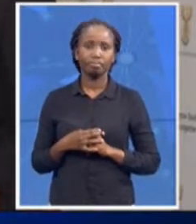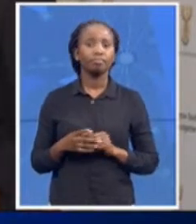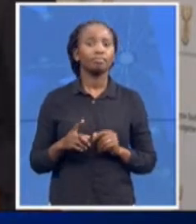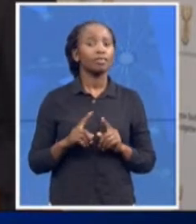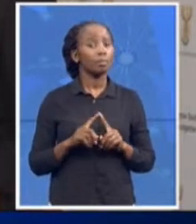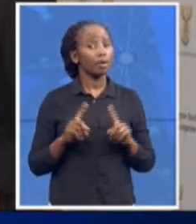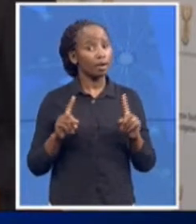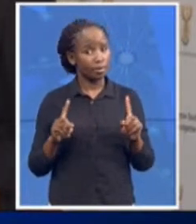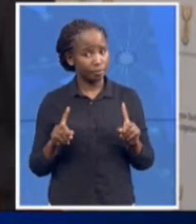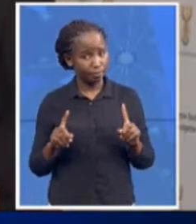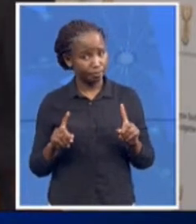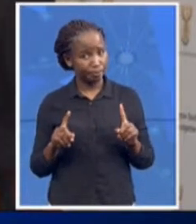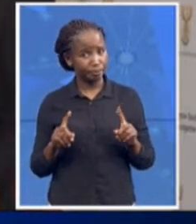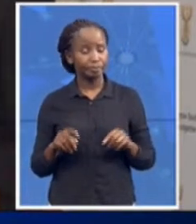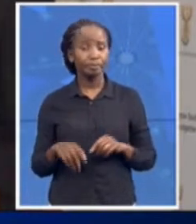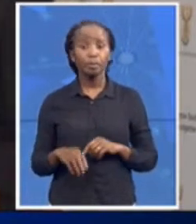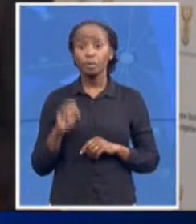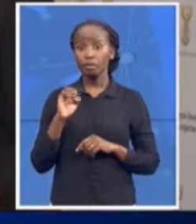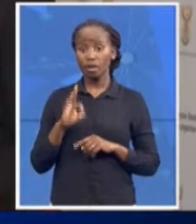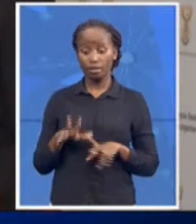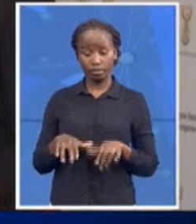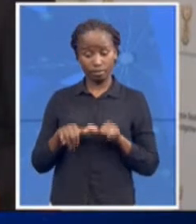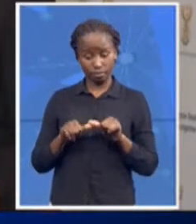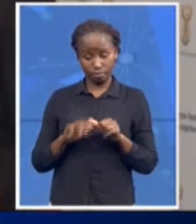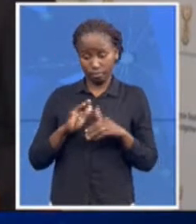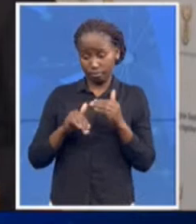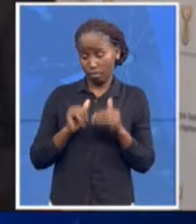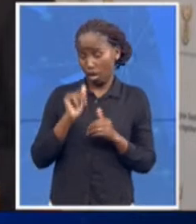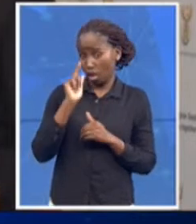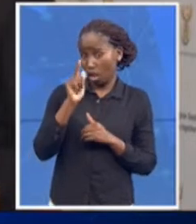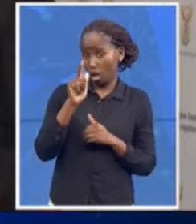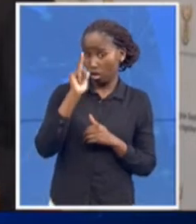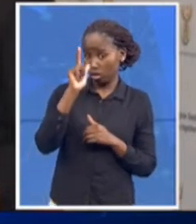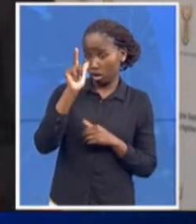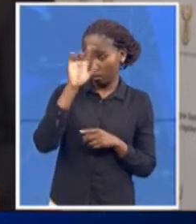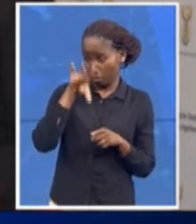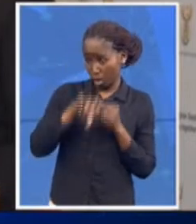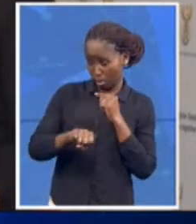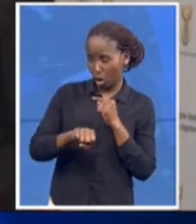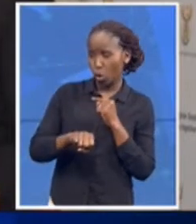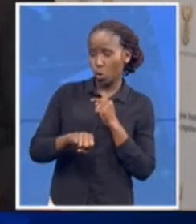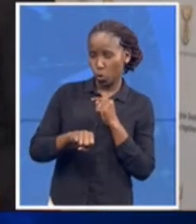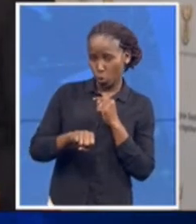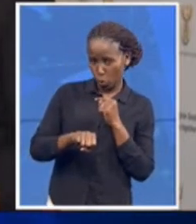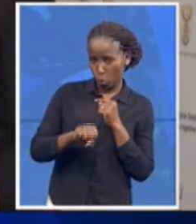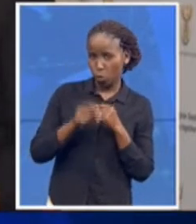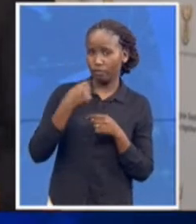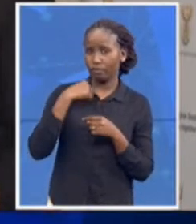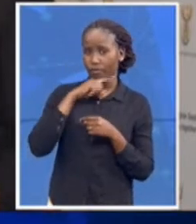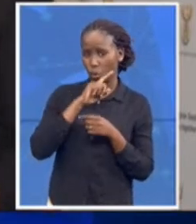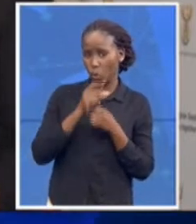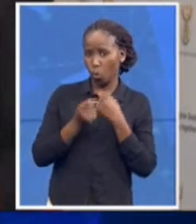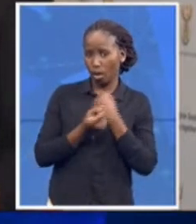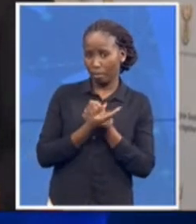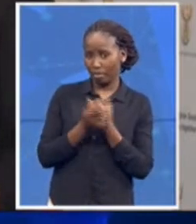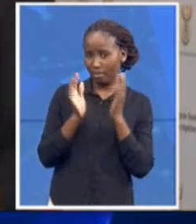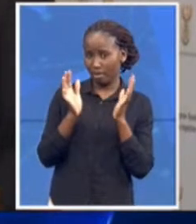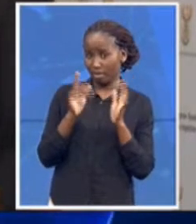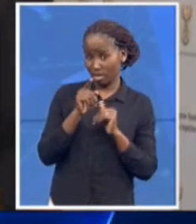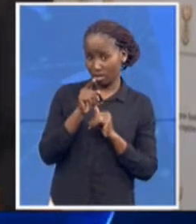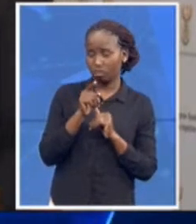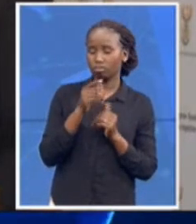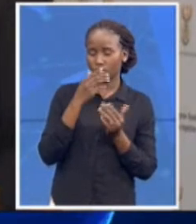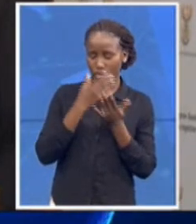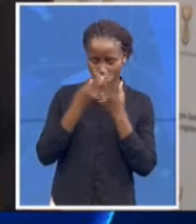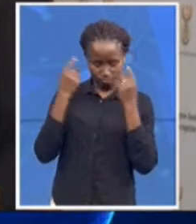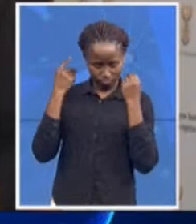discover that there was fraud that was perpetrated, we will not hesitate to involve the police. And we will keep on